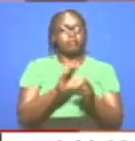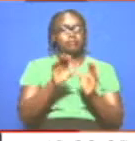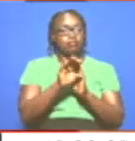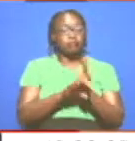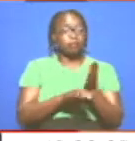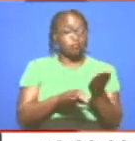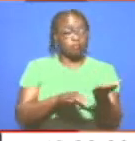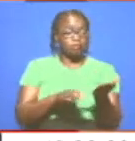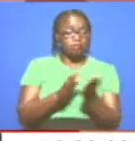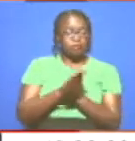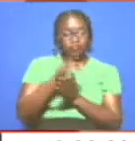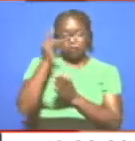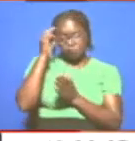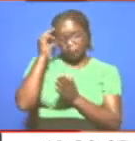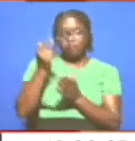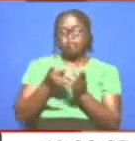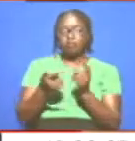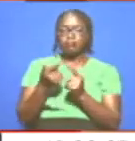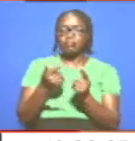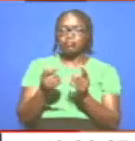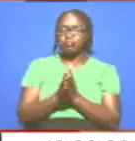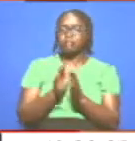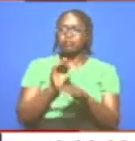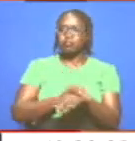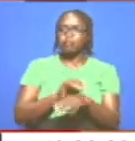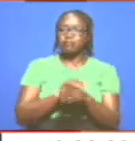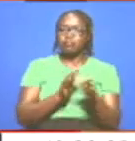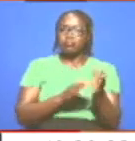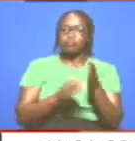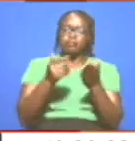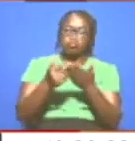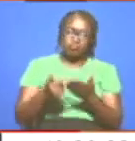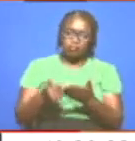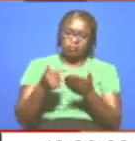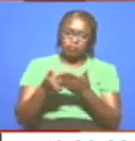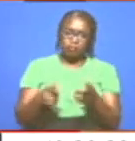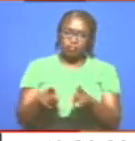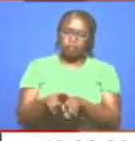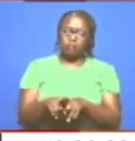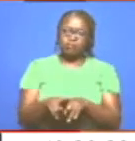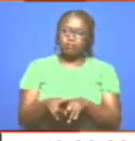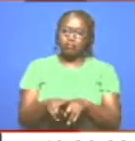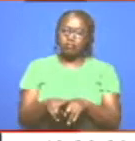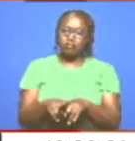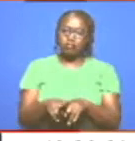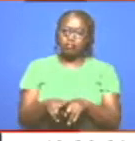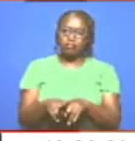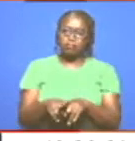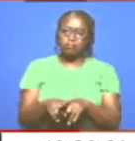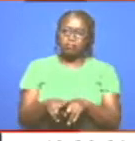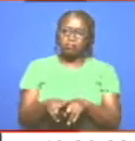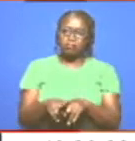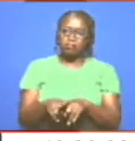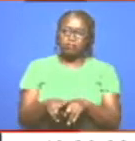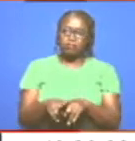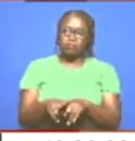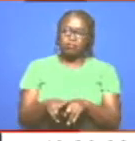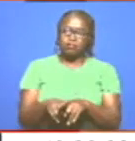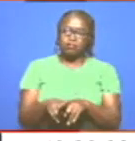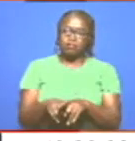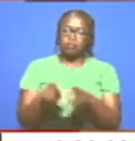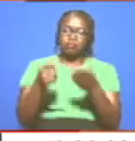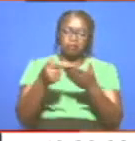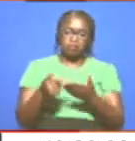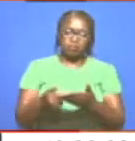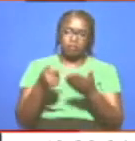I think David came with a very good plan today. We were discussing the same just today only. If you can please explain that here, because we are just discussing the